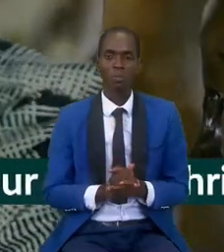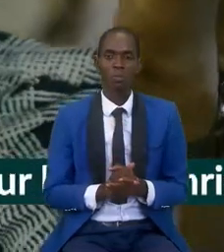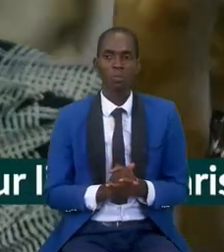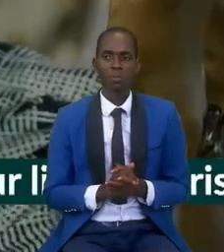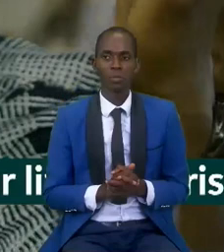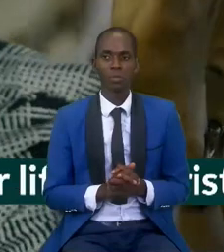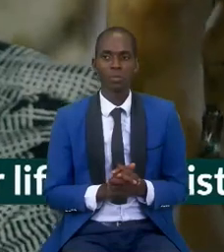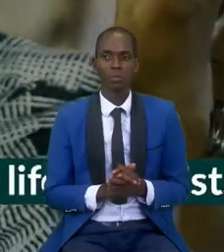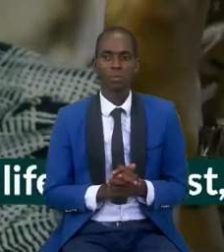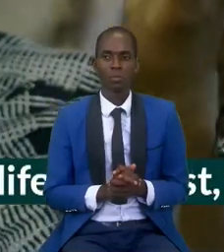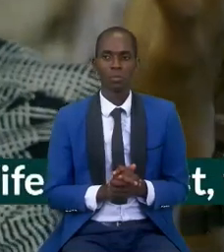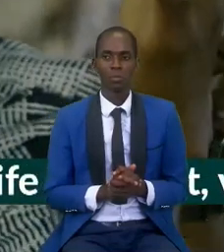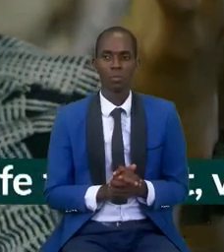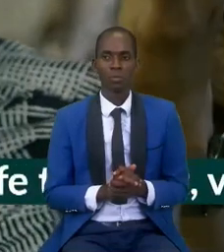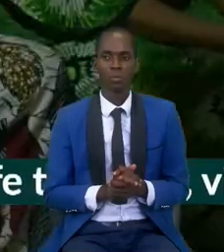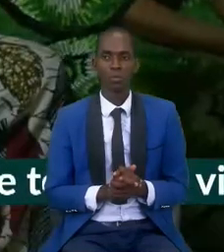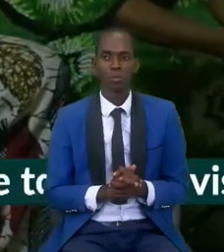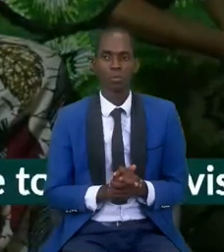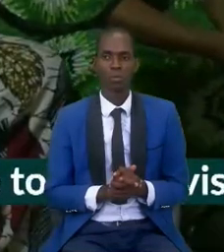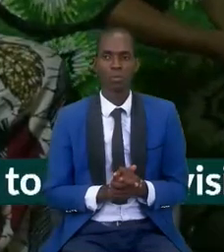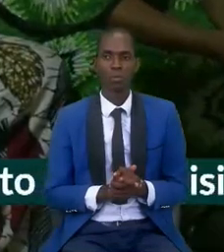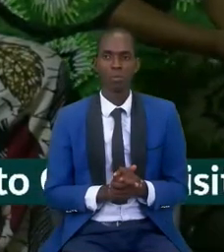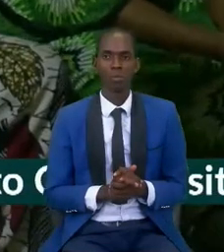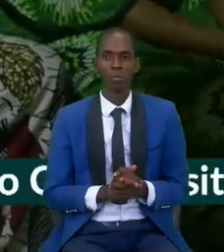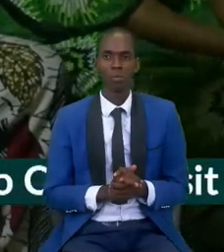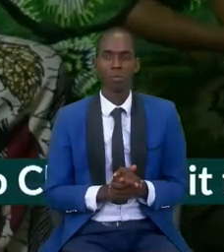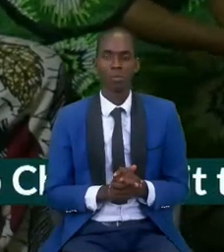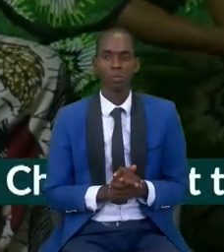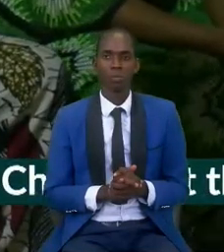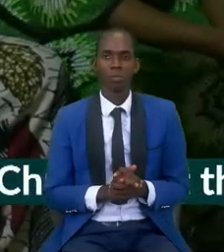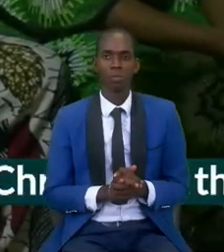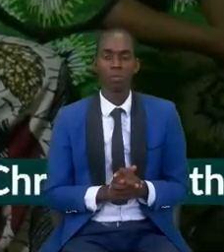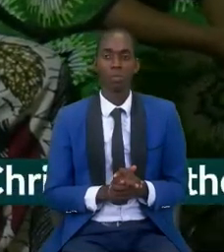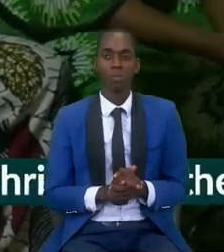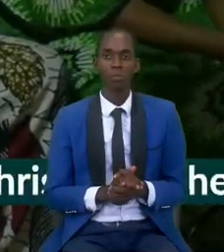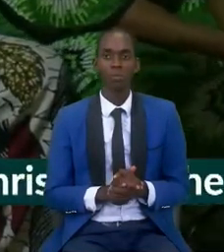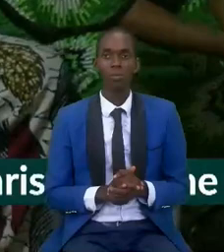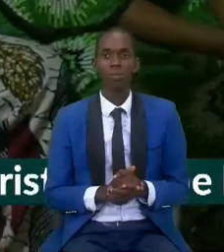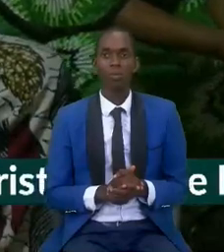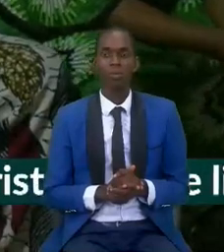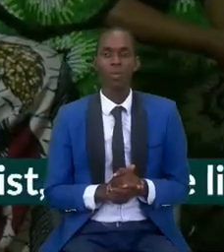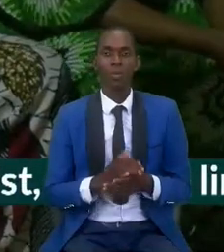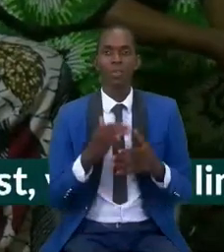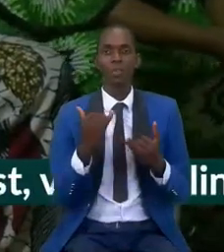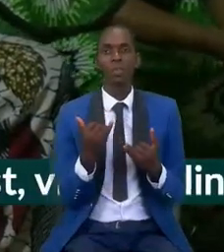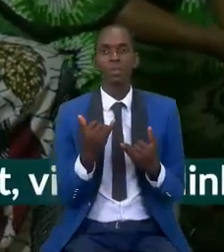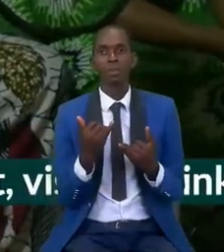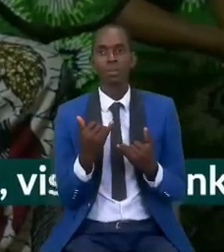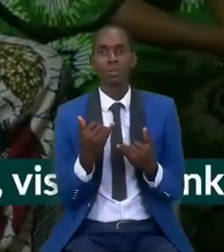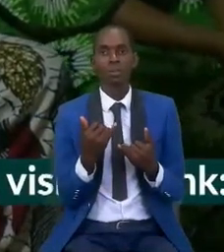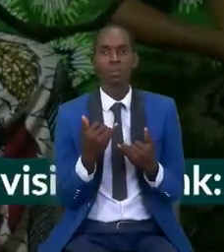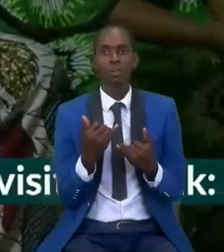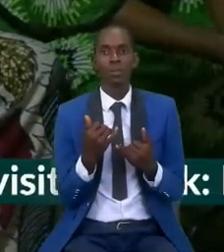okay this side at the middle they are finished at my right hand side